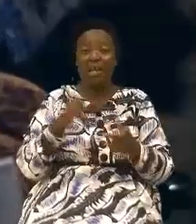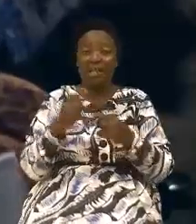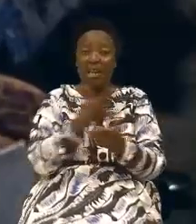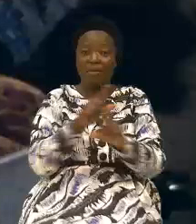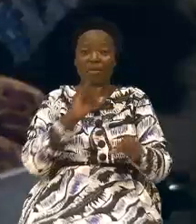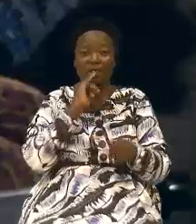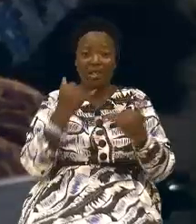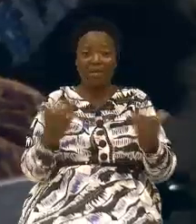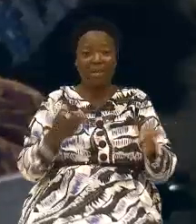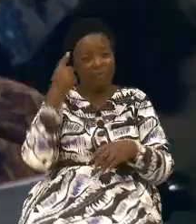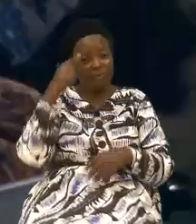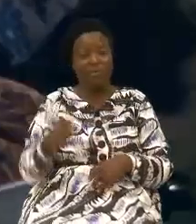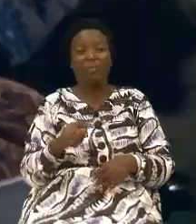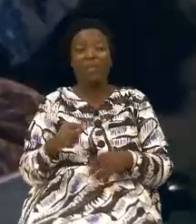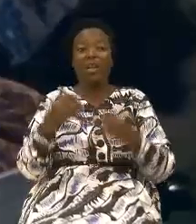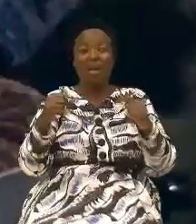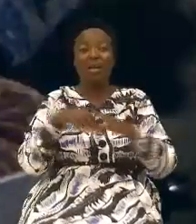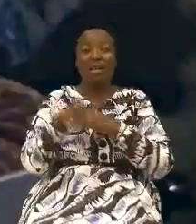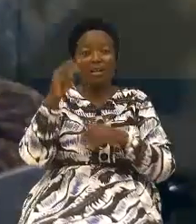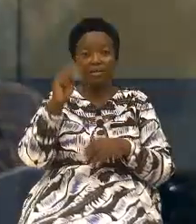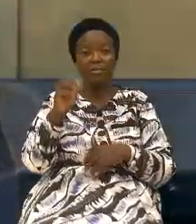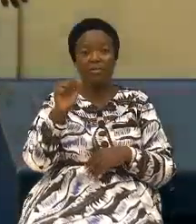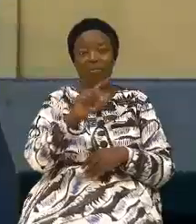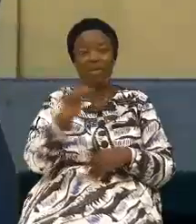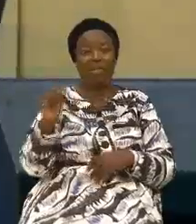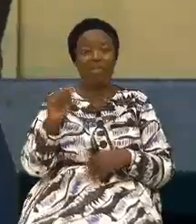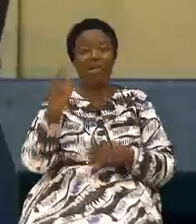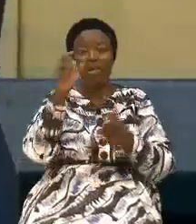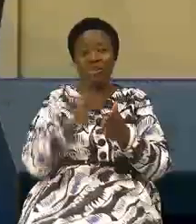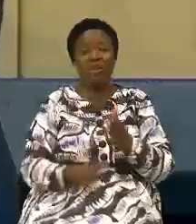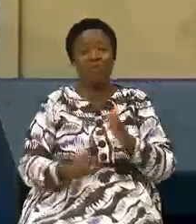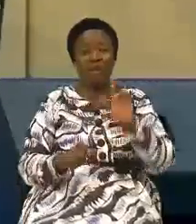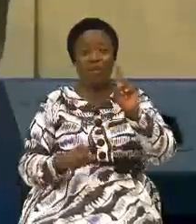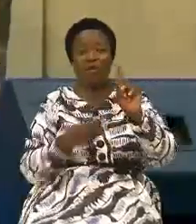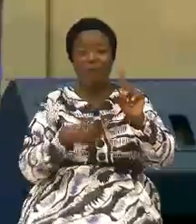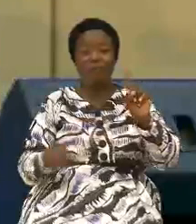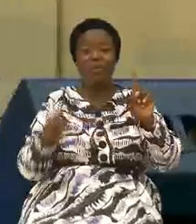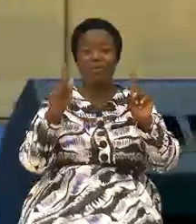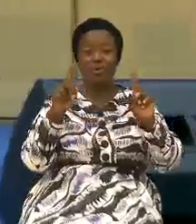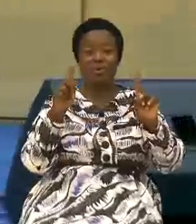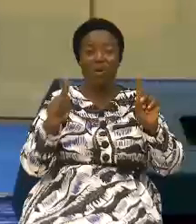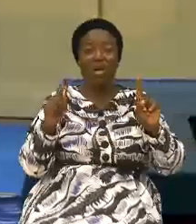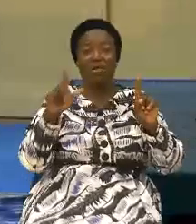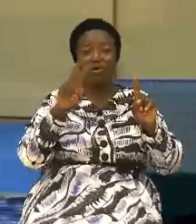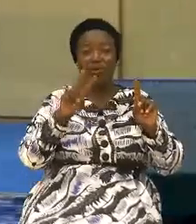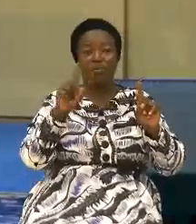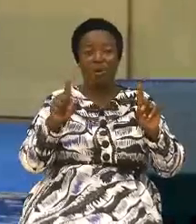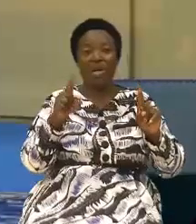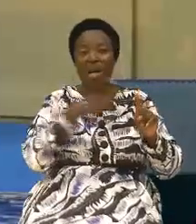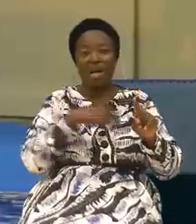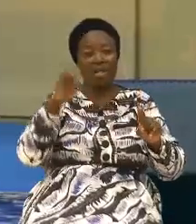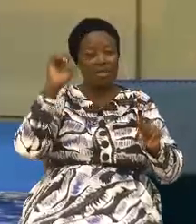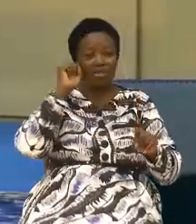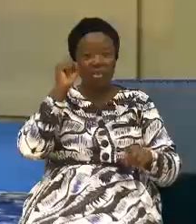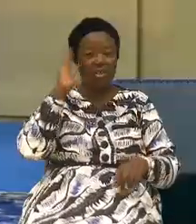Matthew chapter 1, verse 21. And she shall bring forth a son, and thou